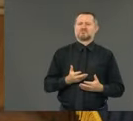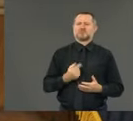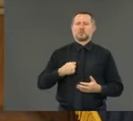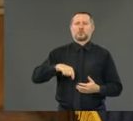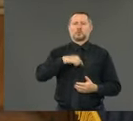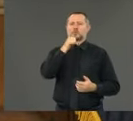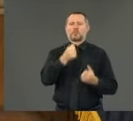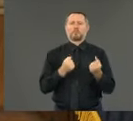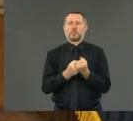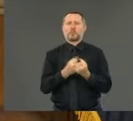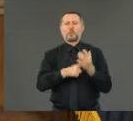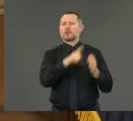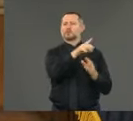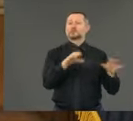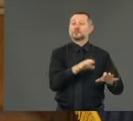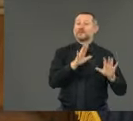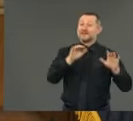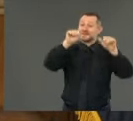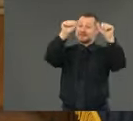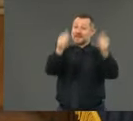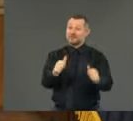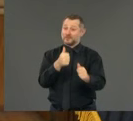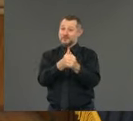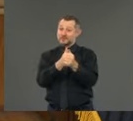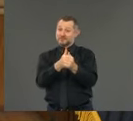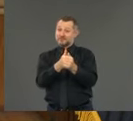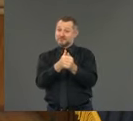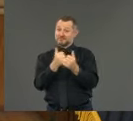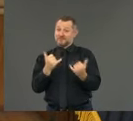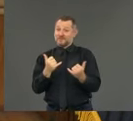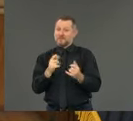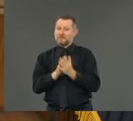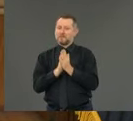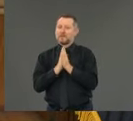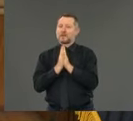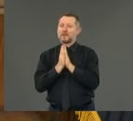the statue has come to represent and signify